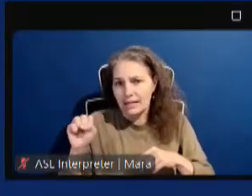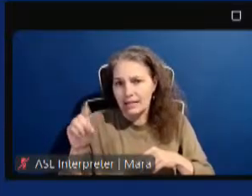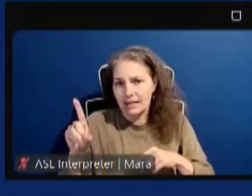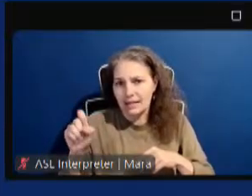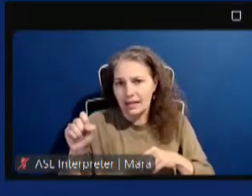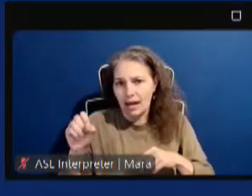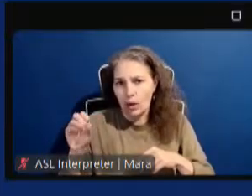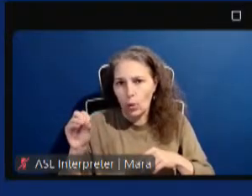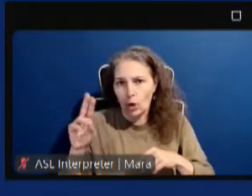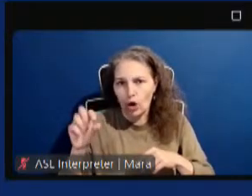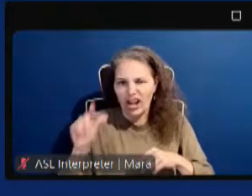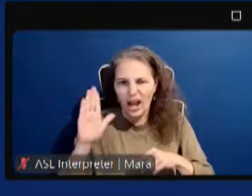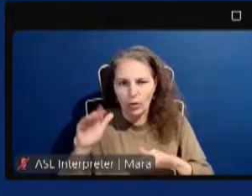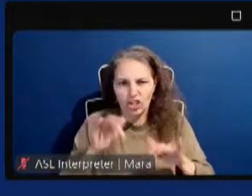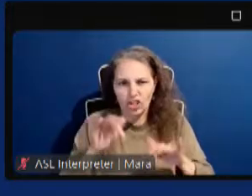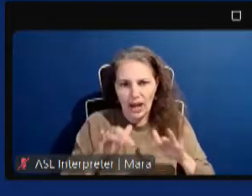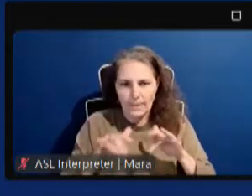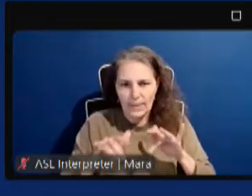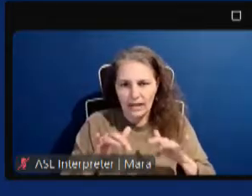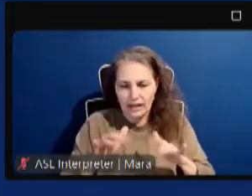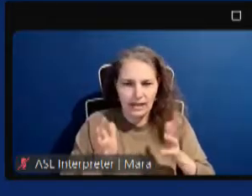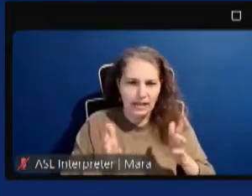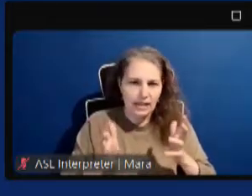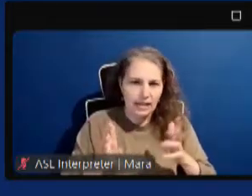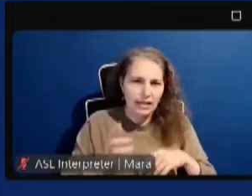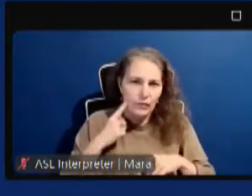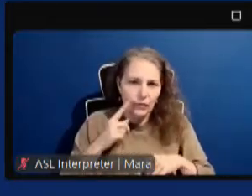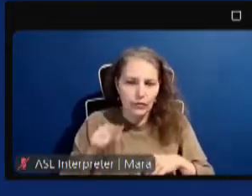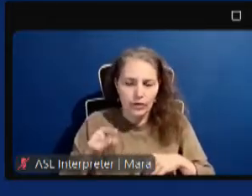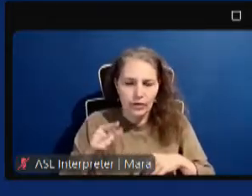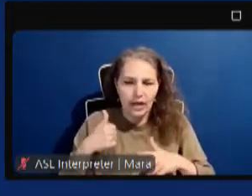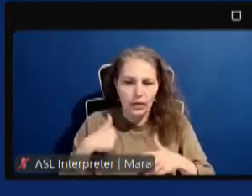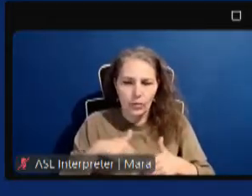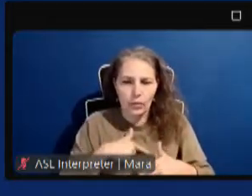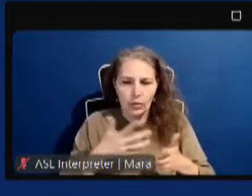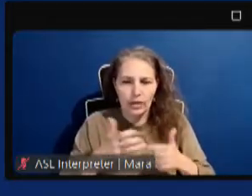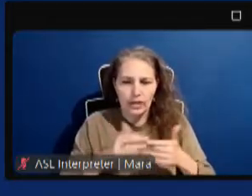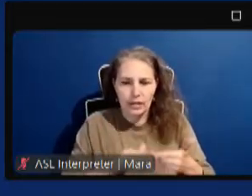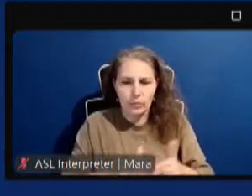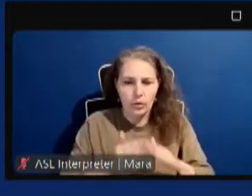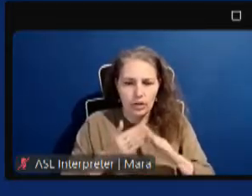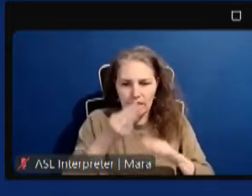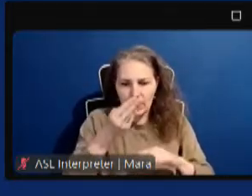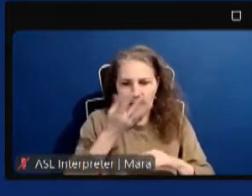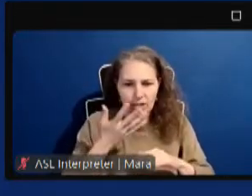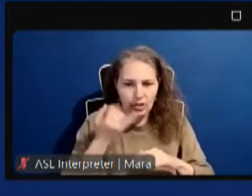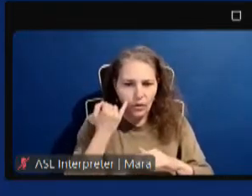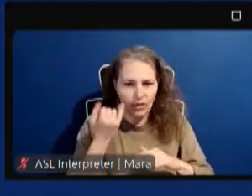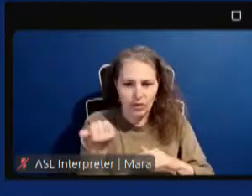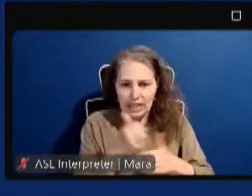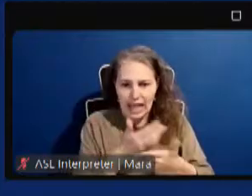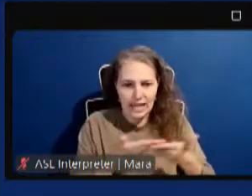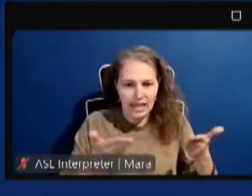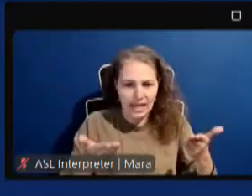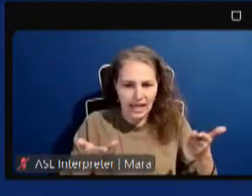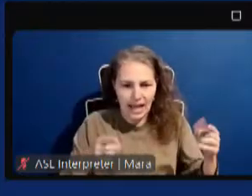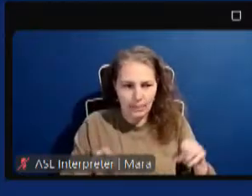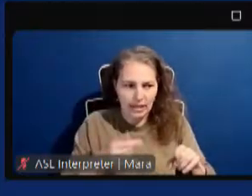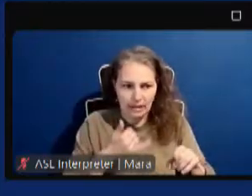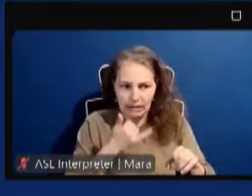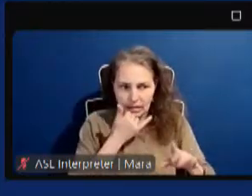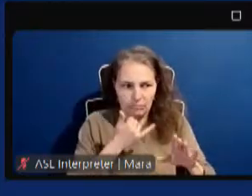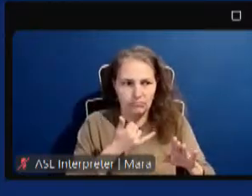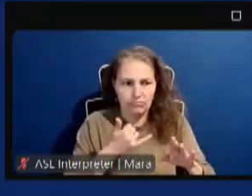really incorporate the community in helping us curb any kind of things that are happening that shouldn't be happening in terms of